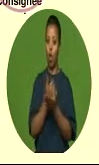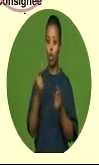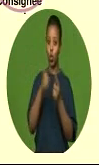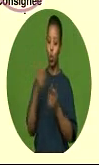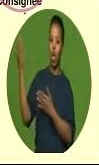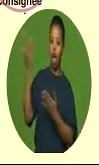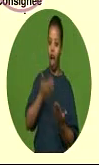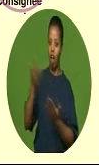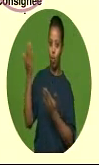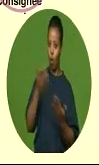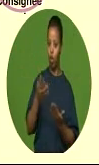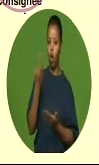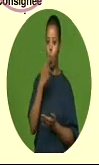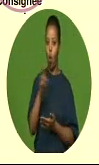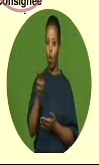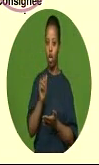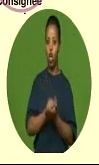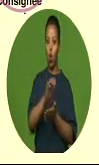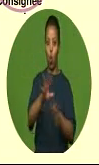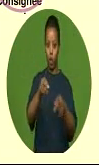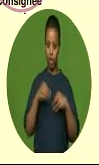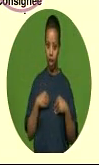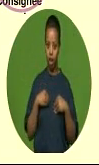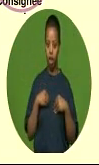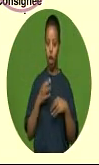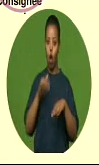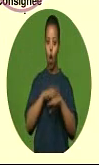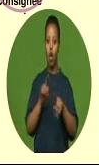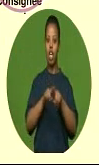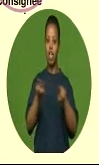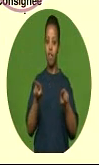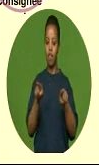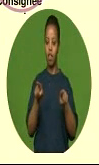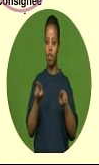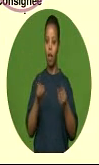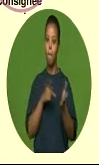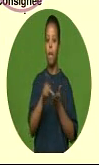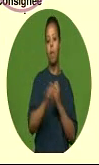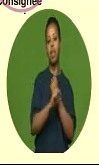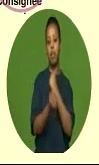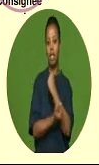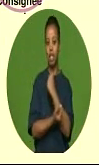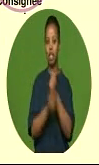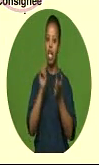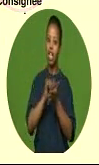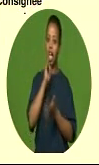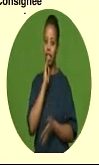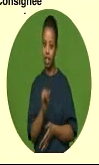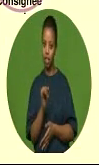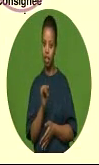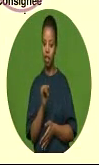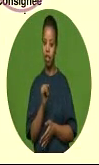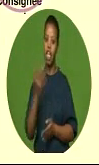importer or consignee on a deferred payment basis. That is,